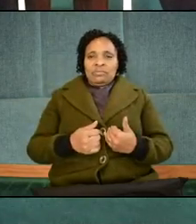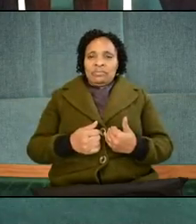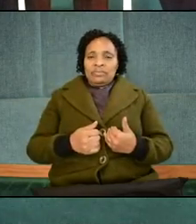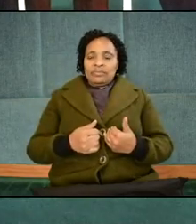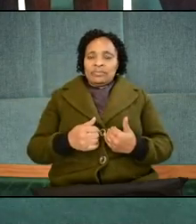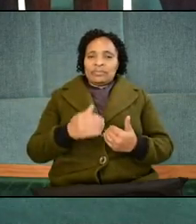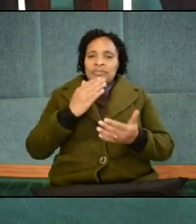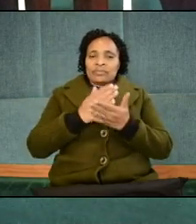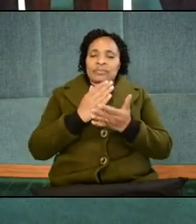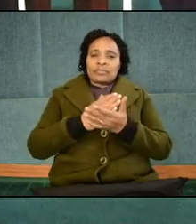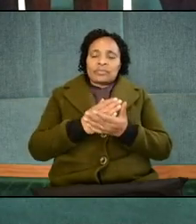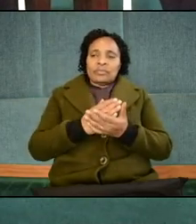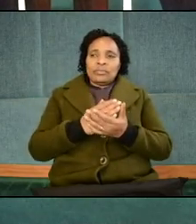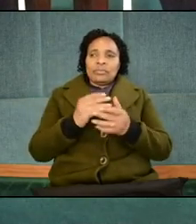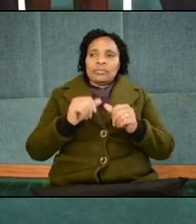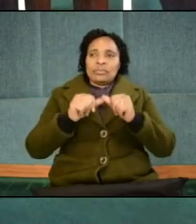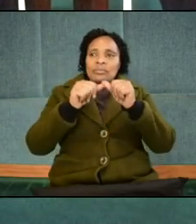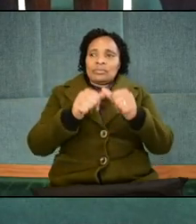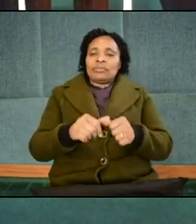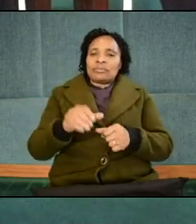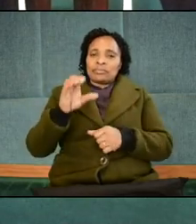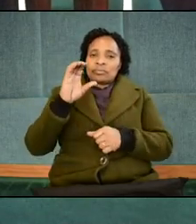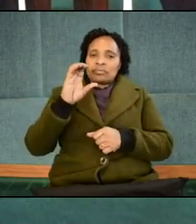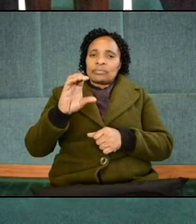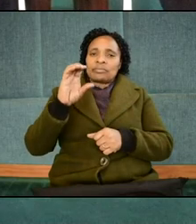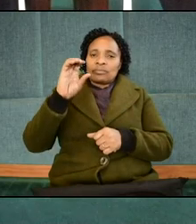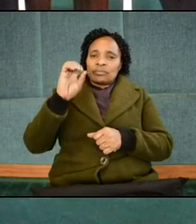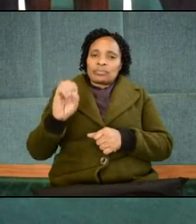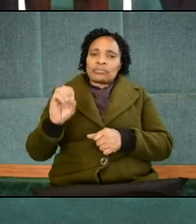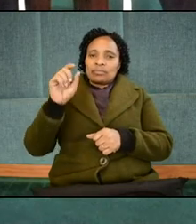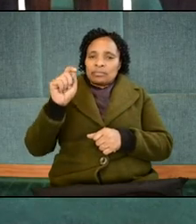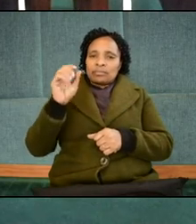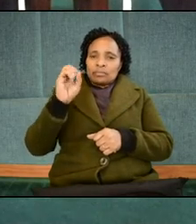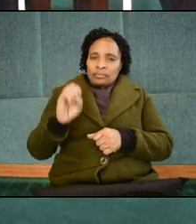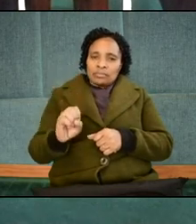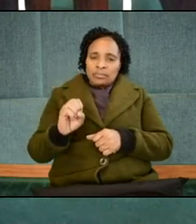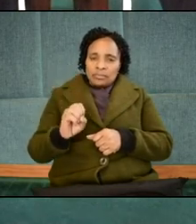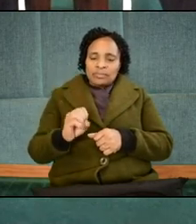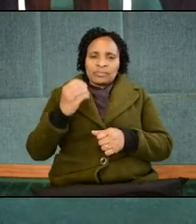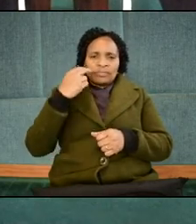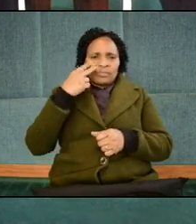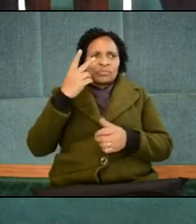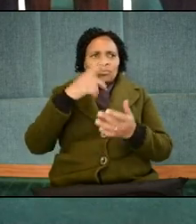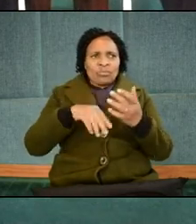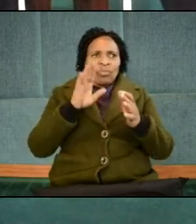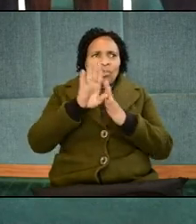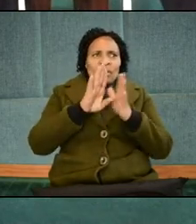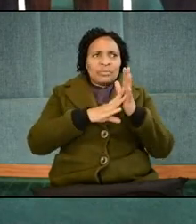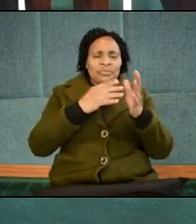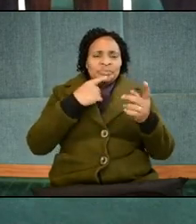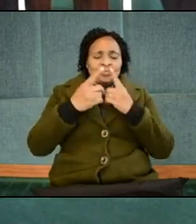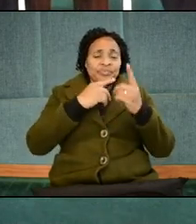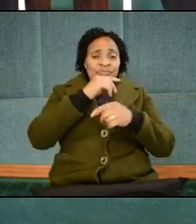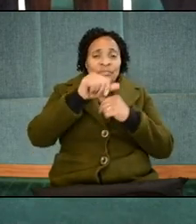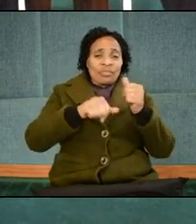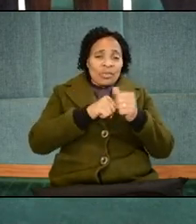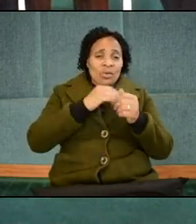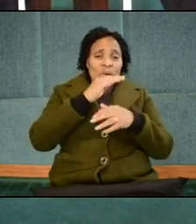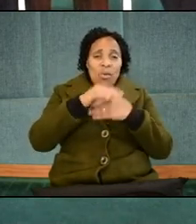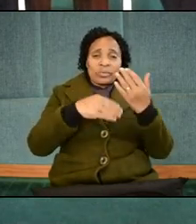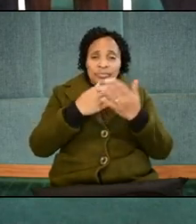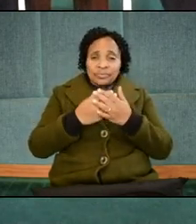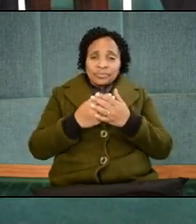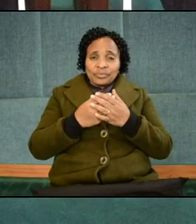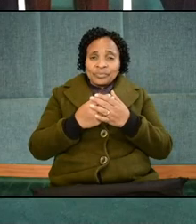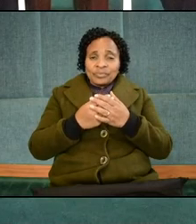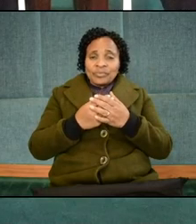Yeah. And still on that, Sid, you can probably read for us the Did You Know section. You see what the Bible says about all these moral